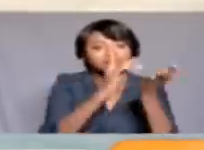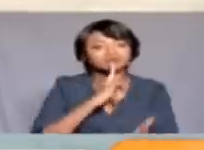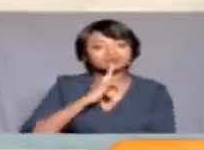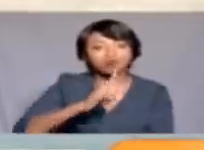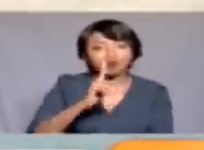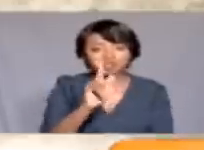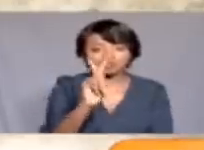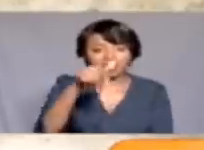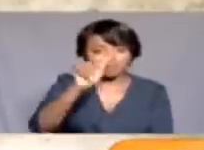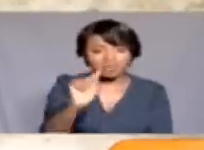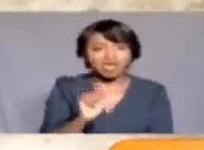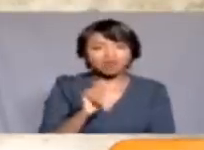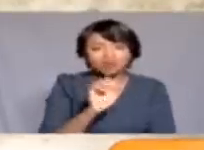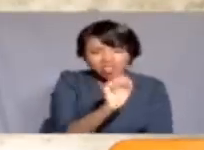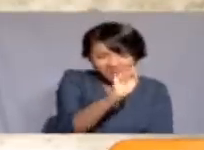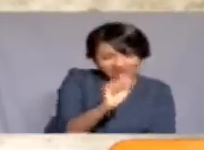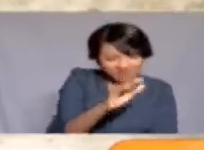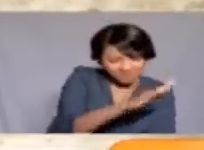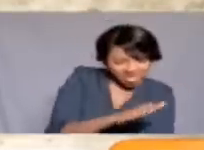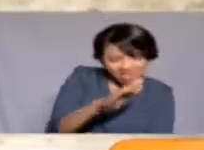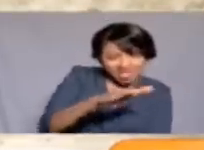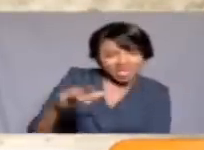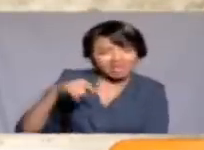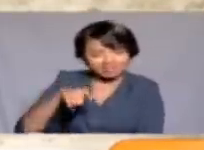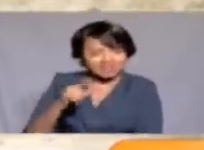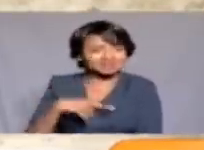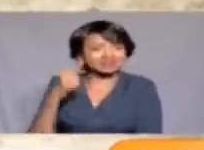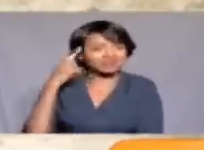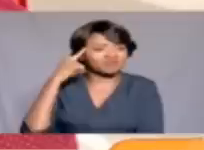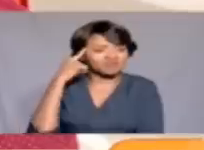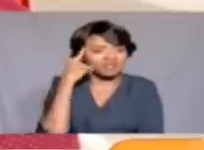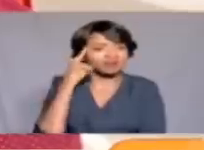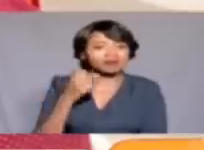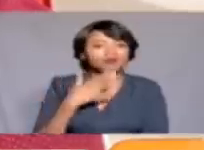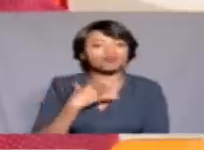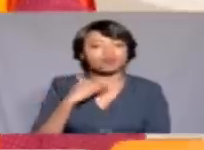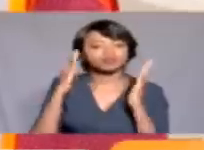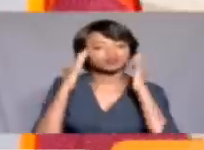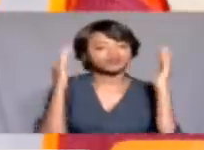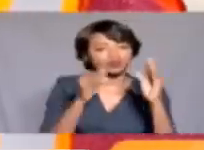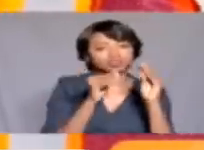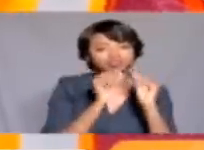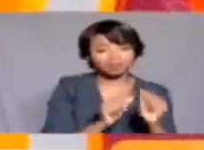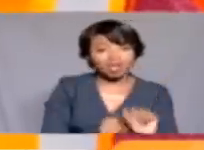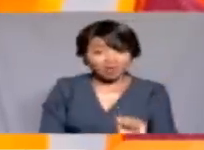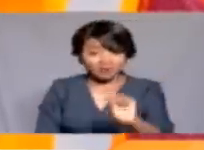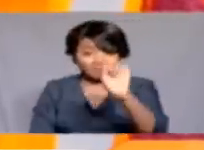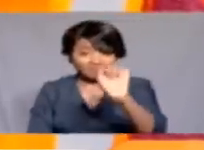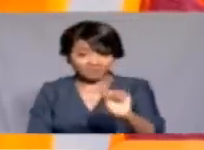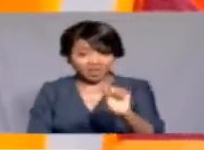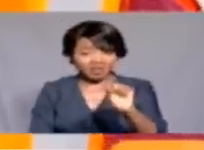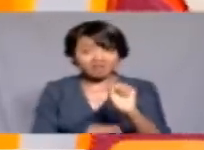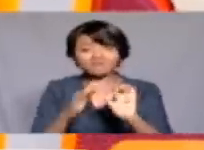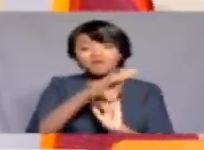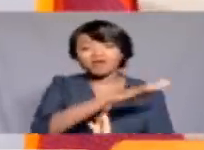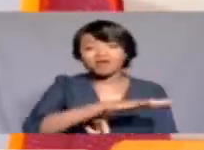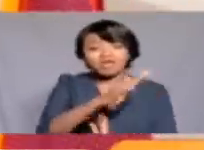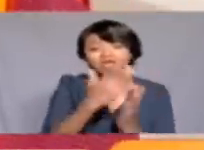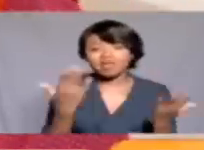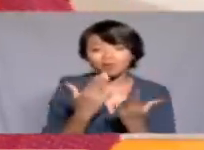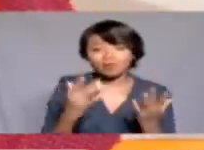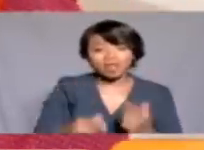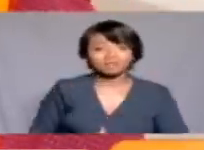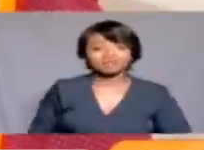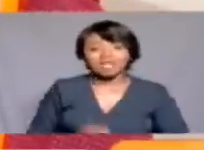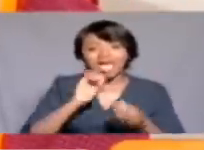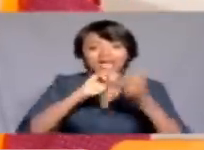KPA with 5 areas that they thought needed attention. The 5 areas were more of submission